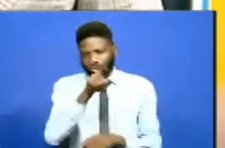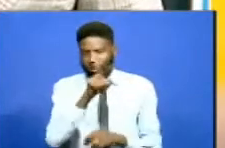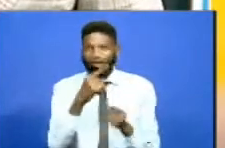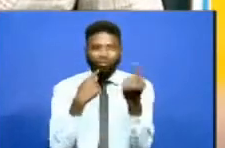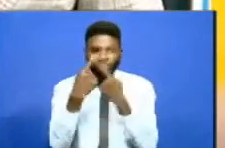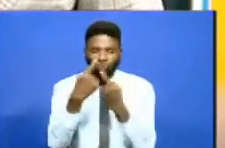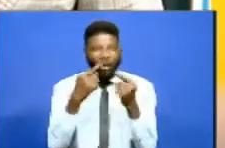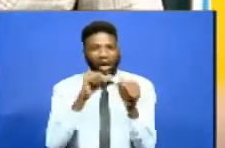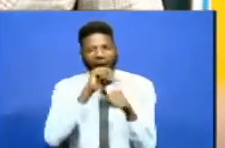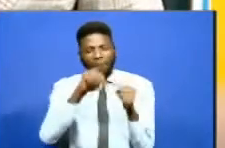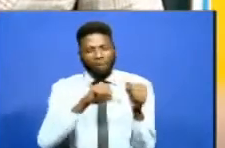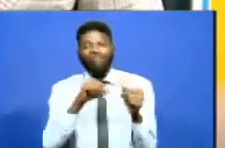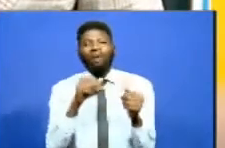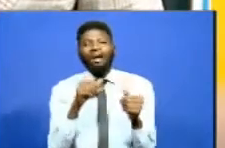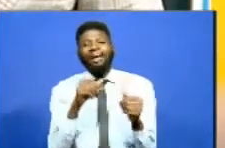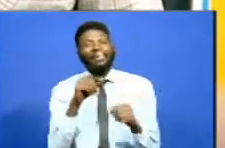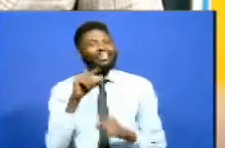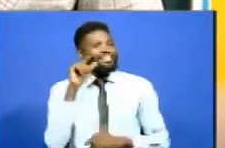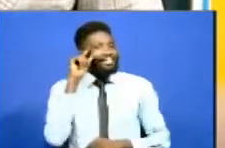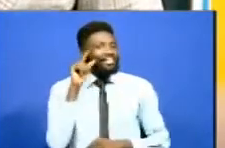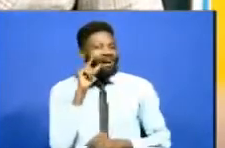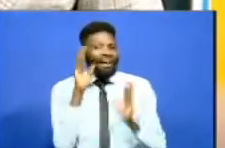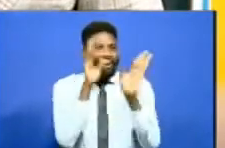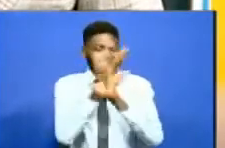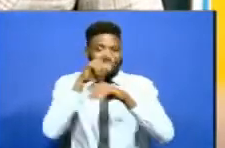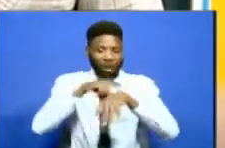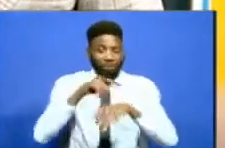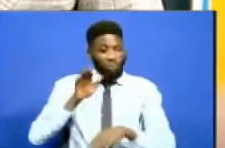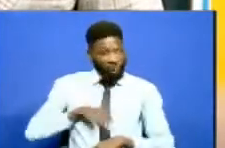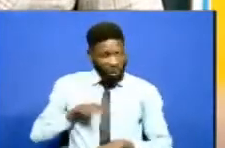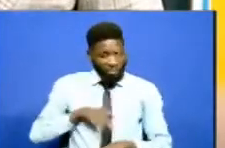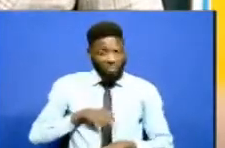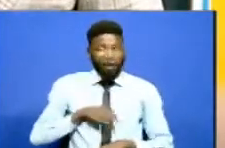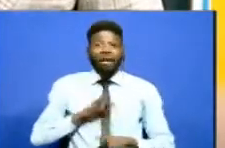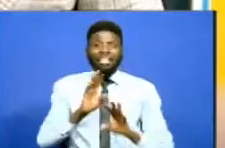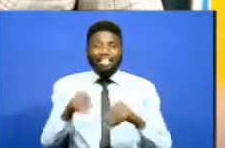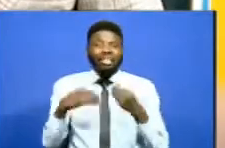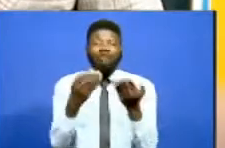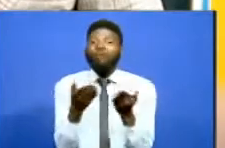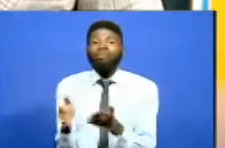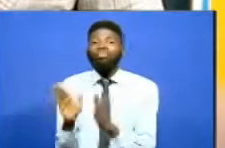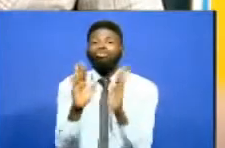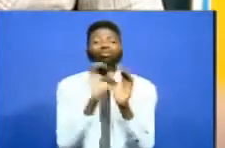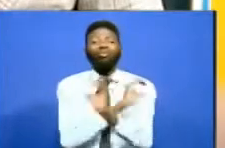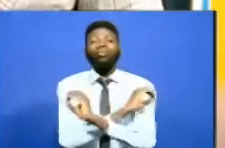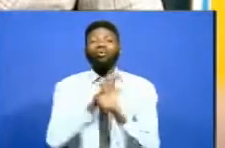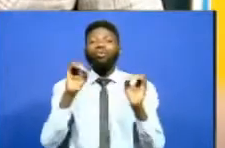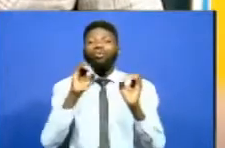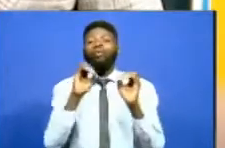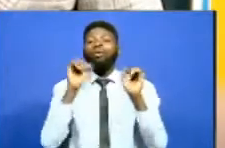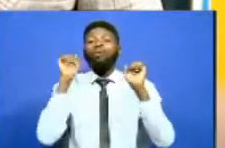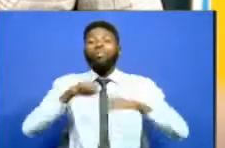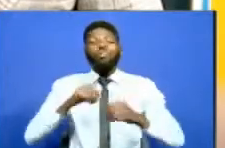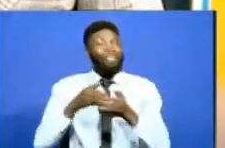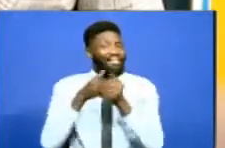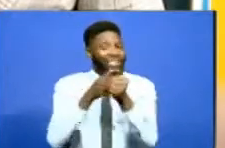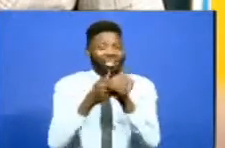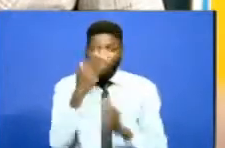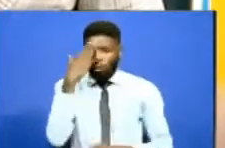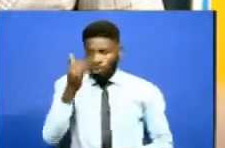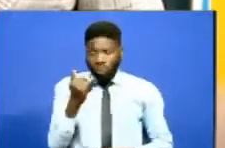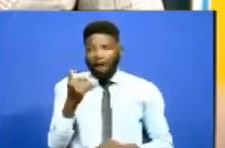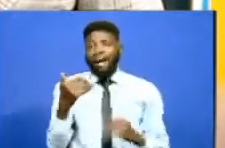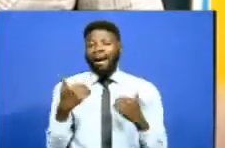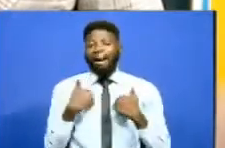women who are not given the opportunity to come out and lead because courtesy of the challenges that the society has created for